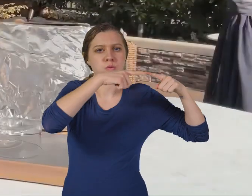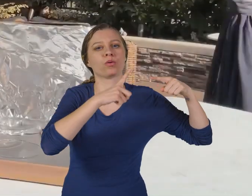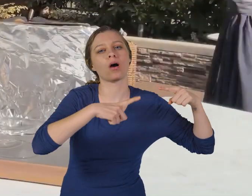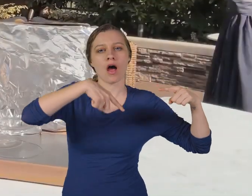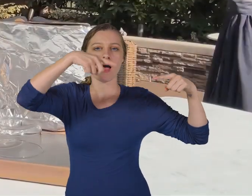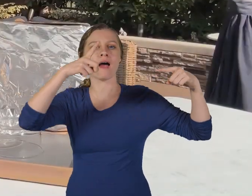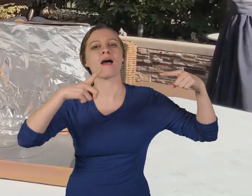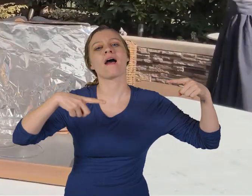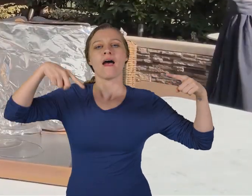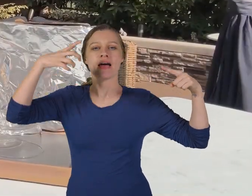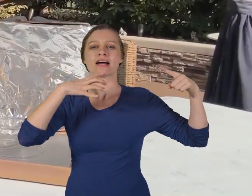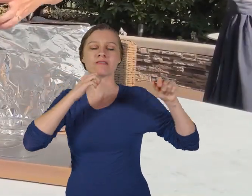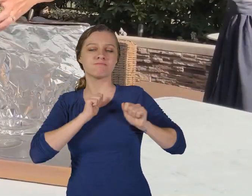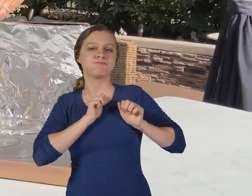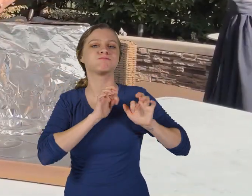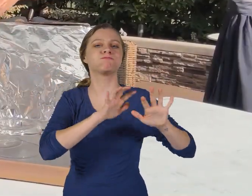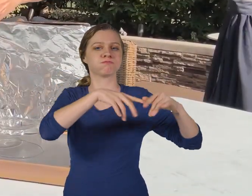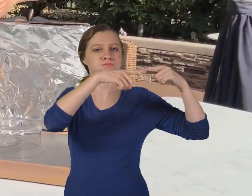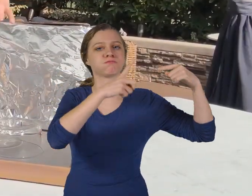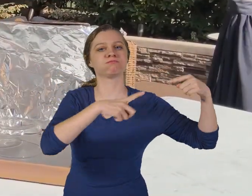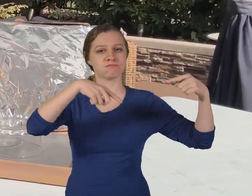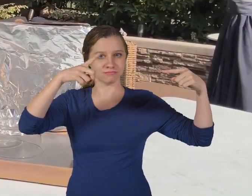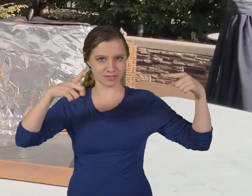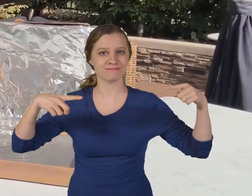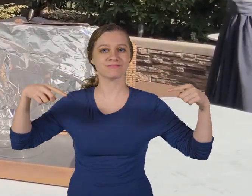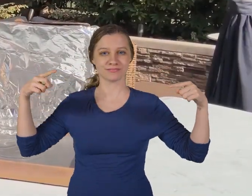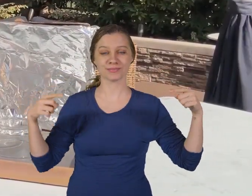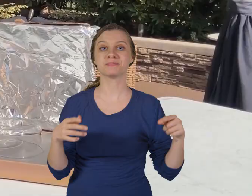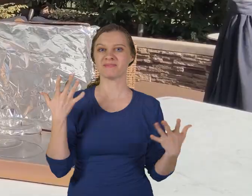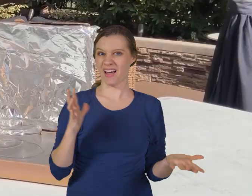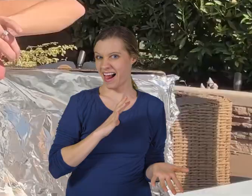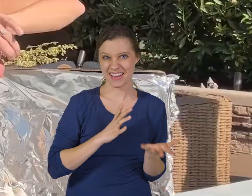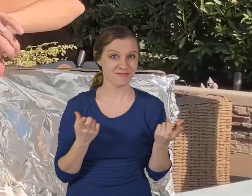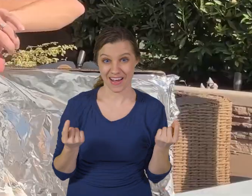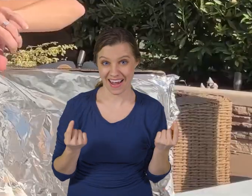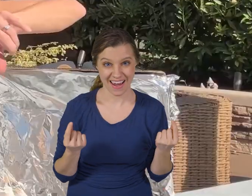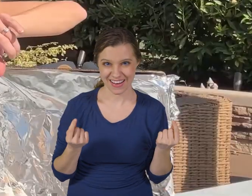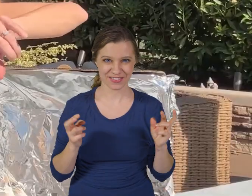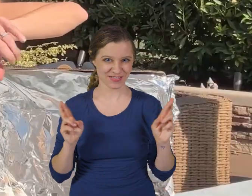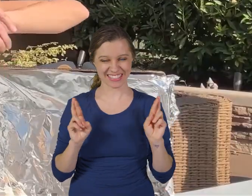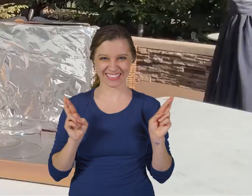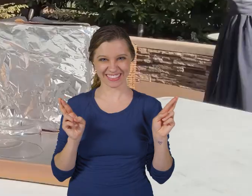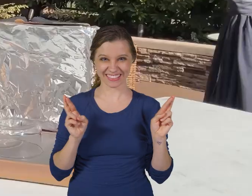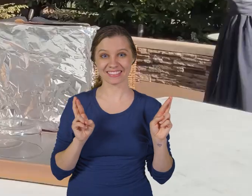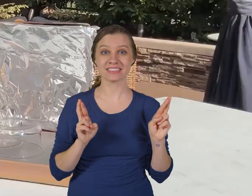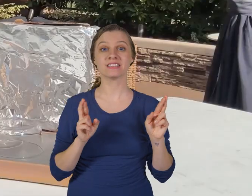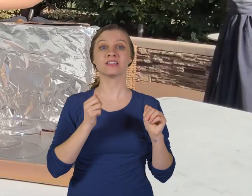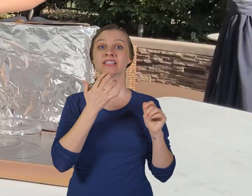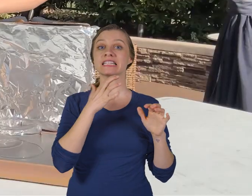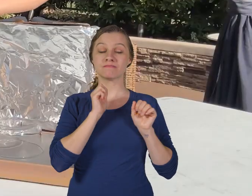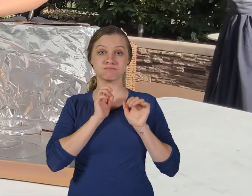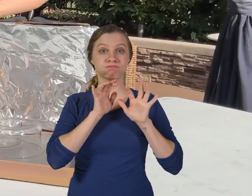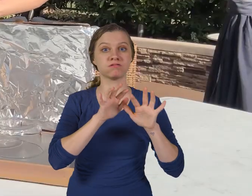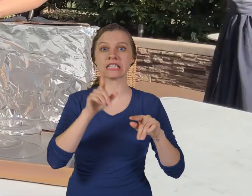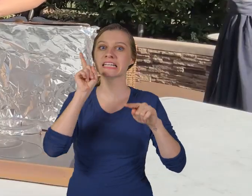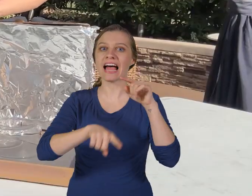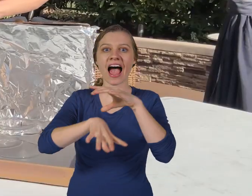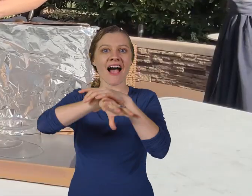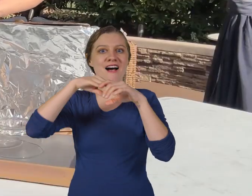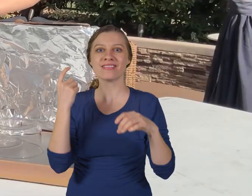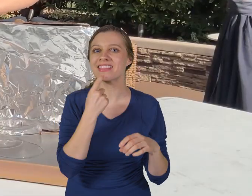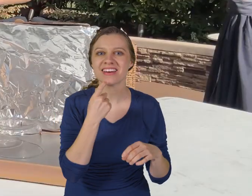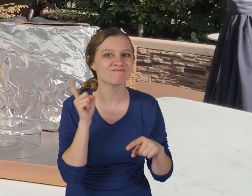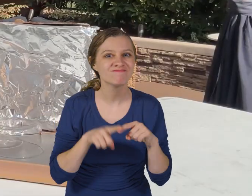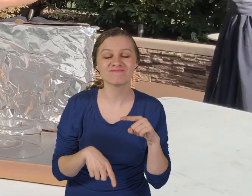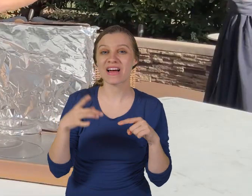into longer wavelength light into infrared light. But here's the cool part. Are you ready for this? Infrared light cannot go